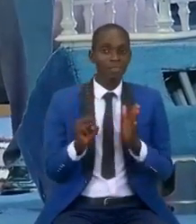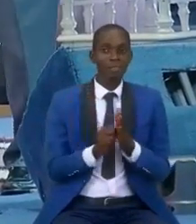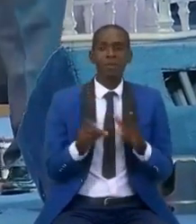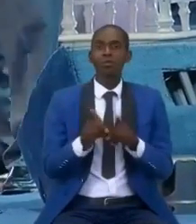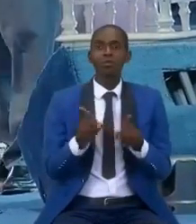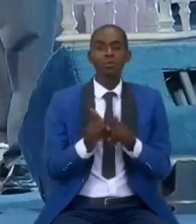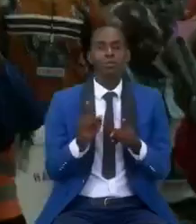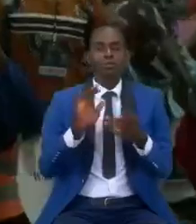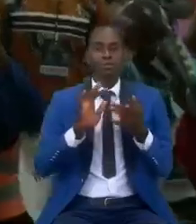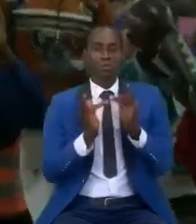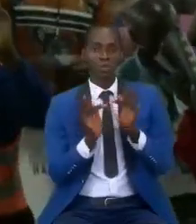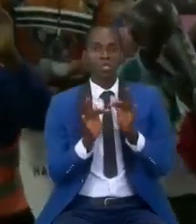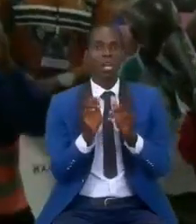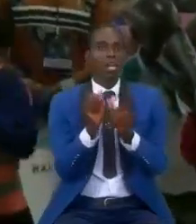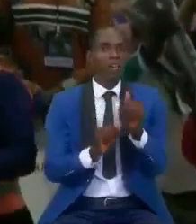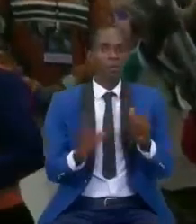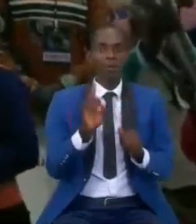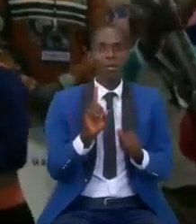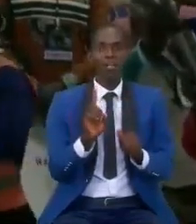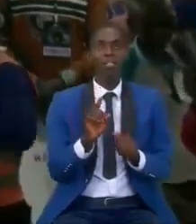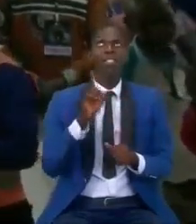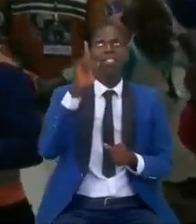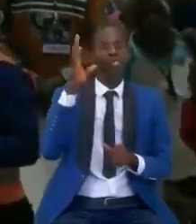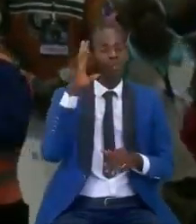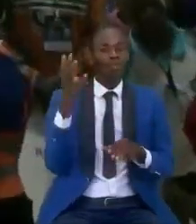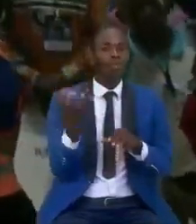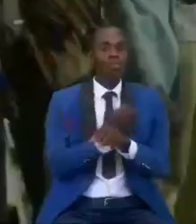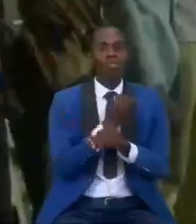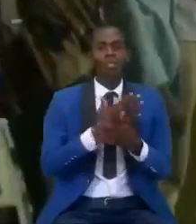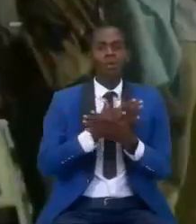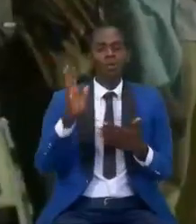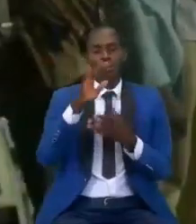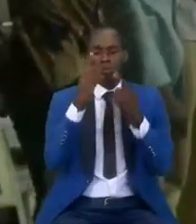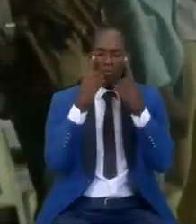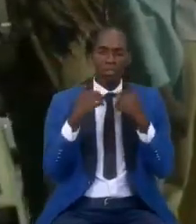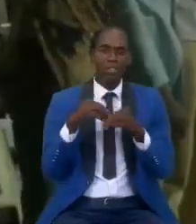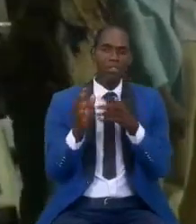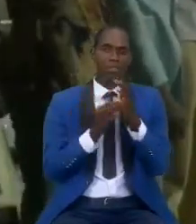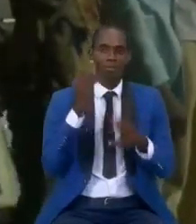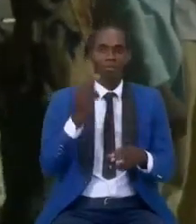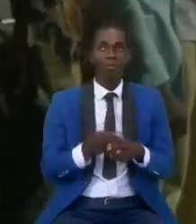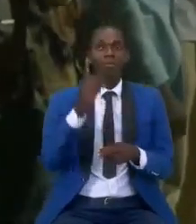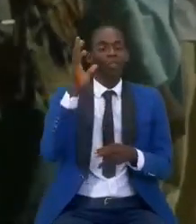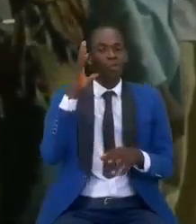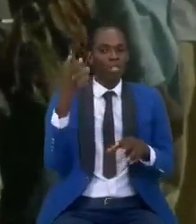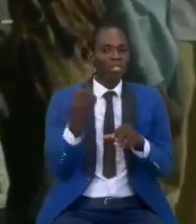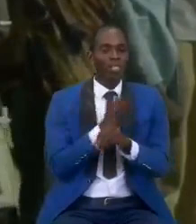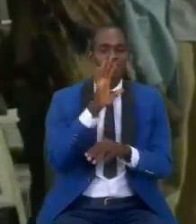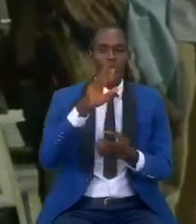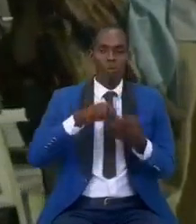away. He'll take your problem away. And whatever it is you are asking the Lord